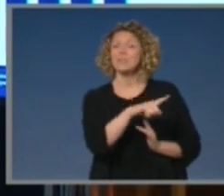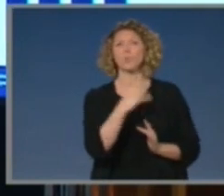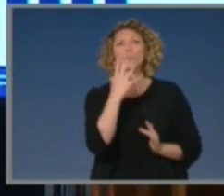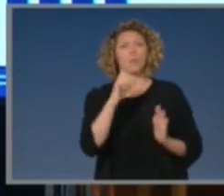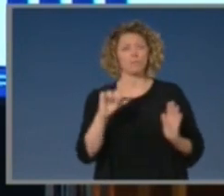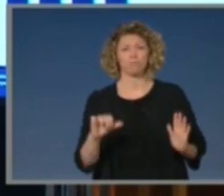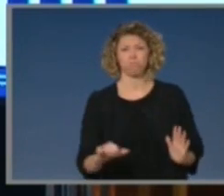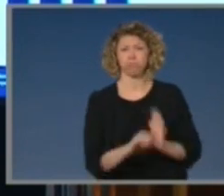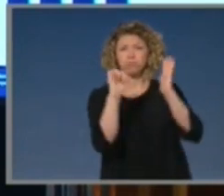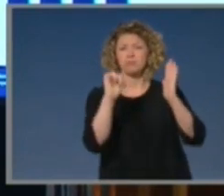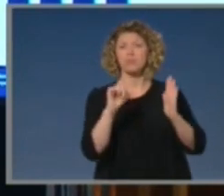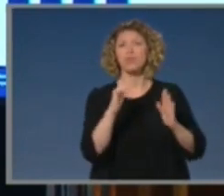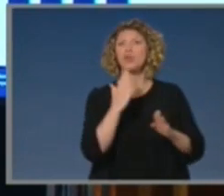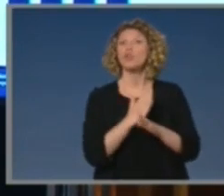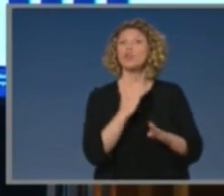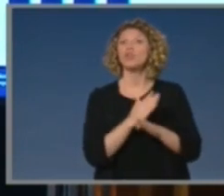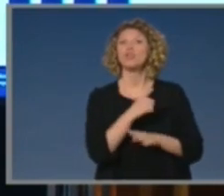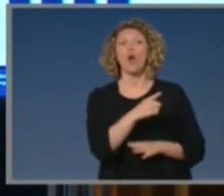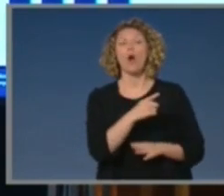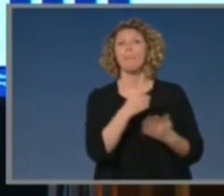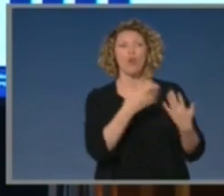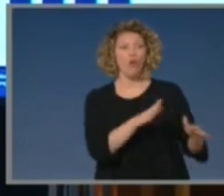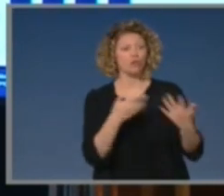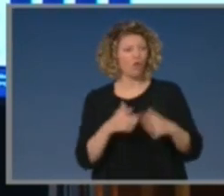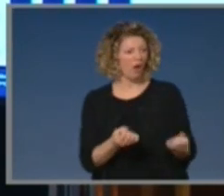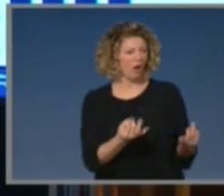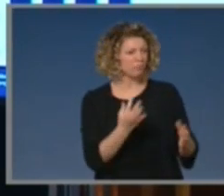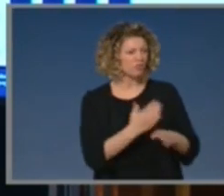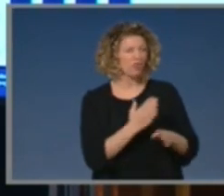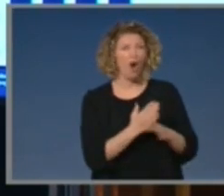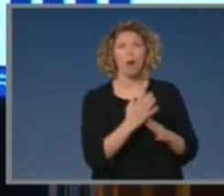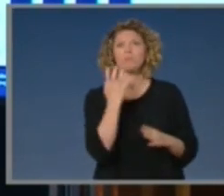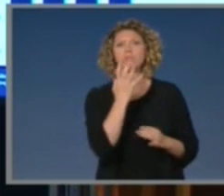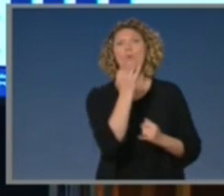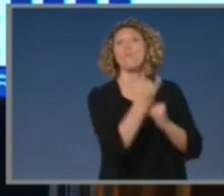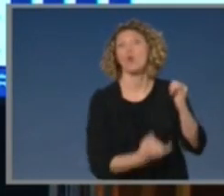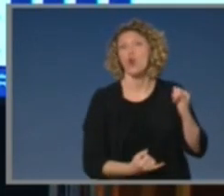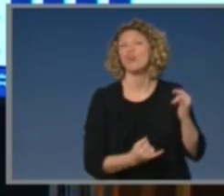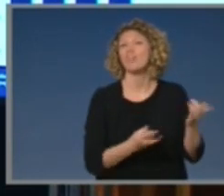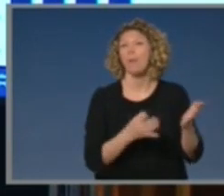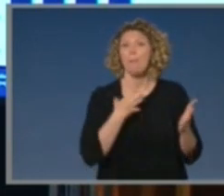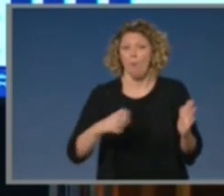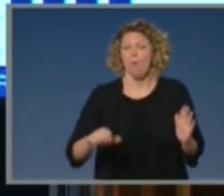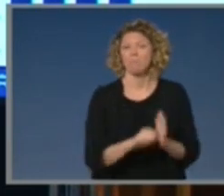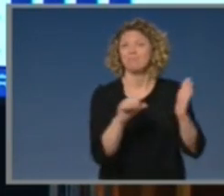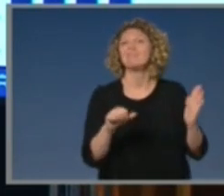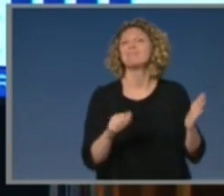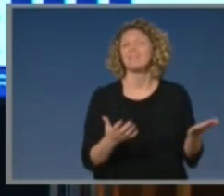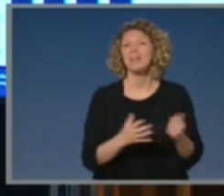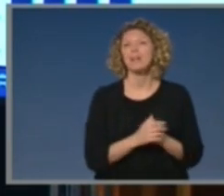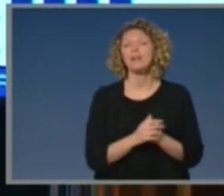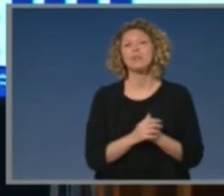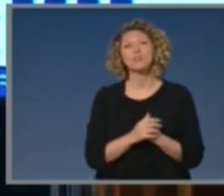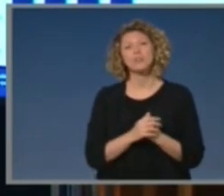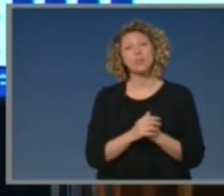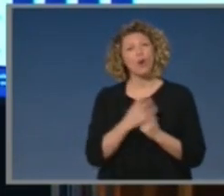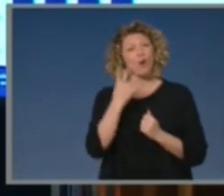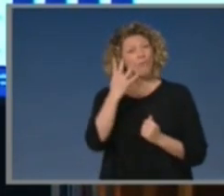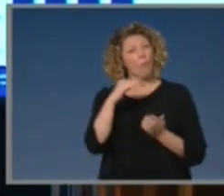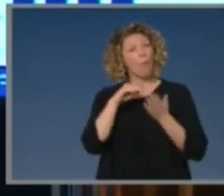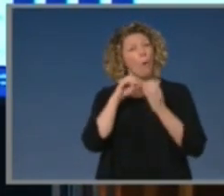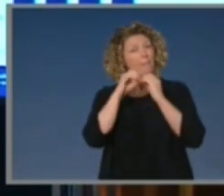it means the job losses would be greater. And so this is what that $4 billion a week starts to translate